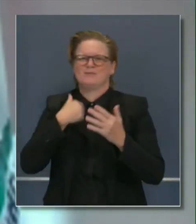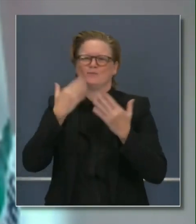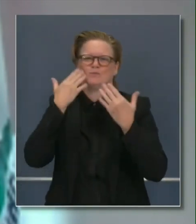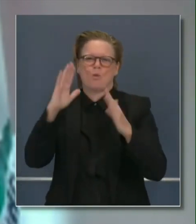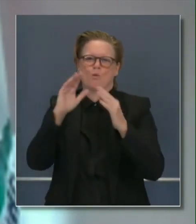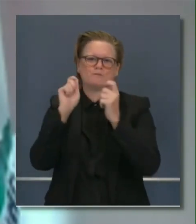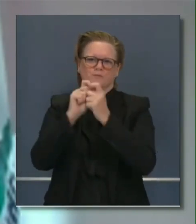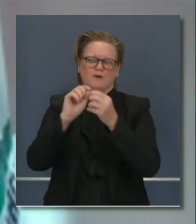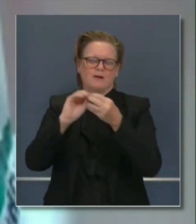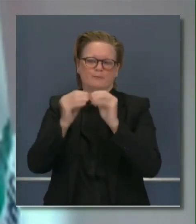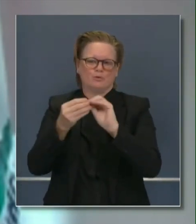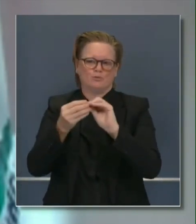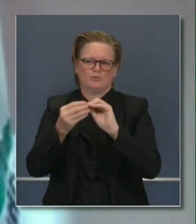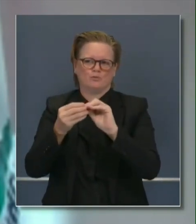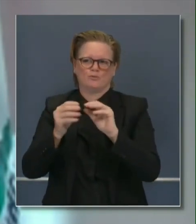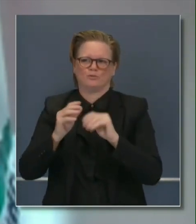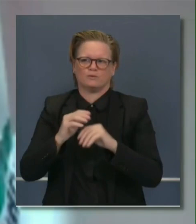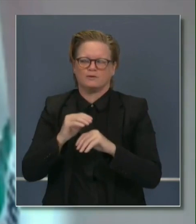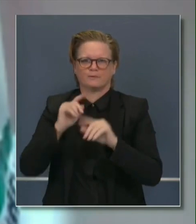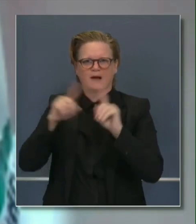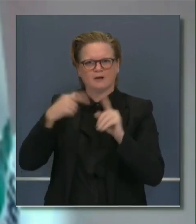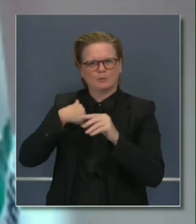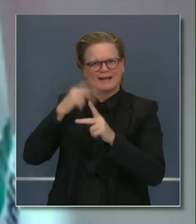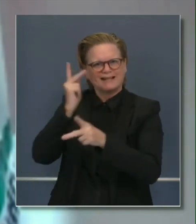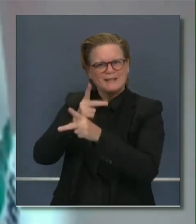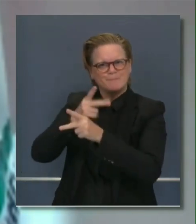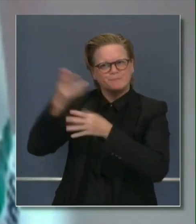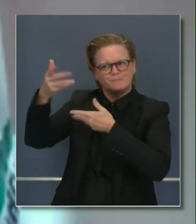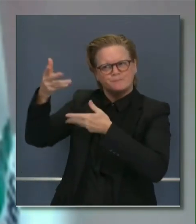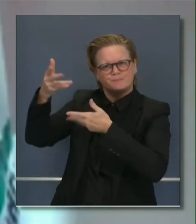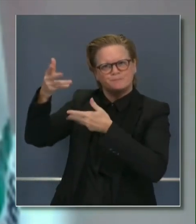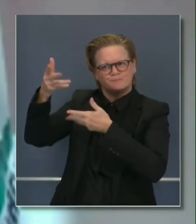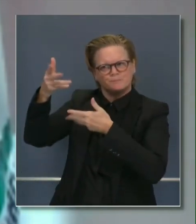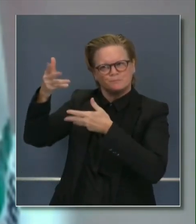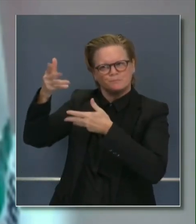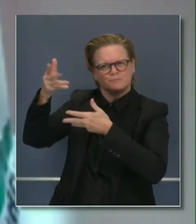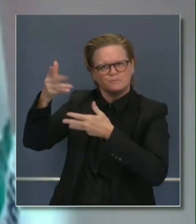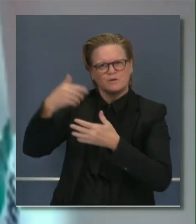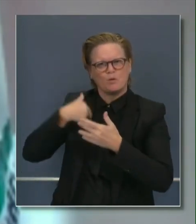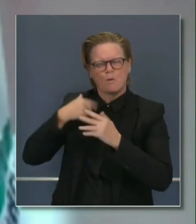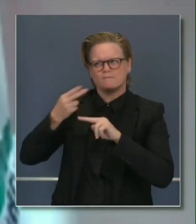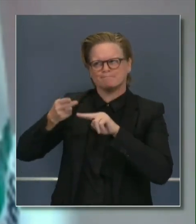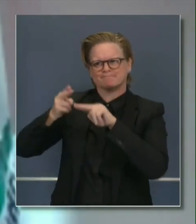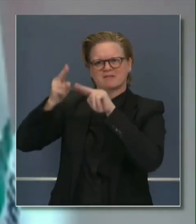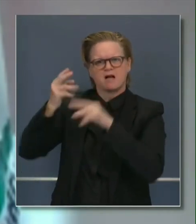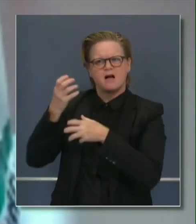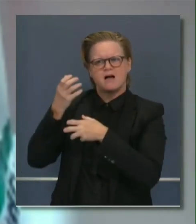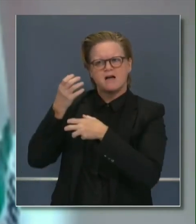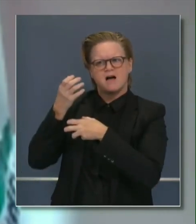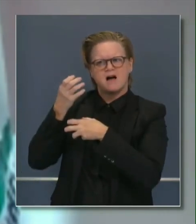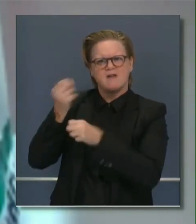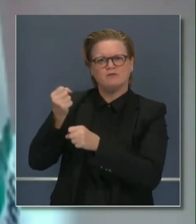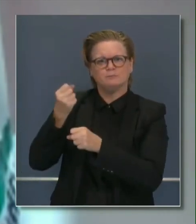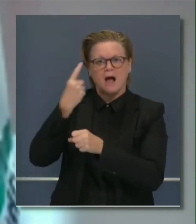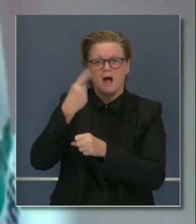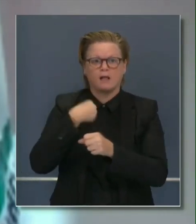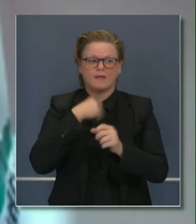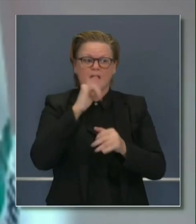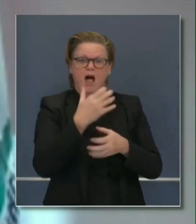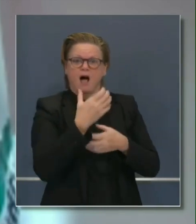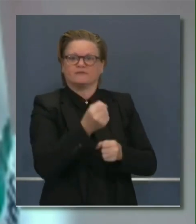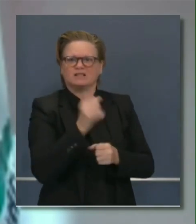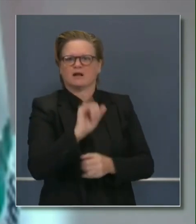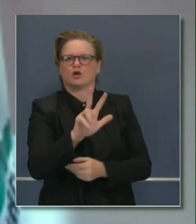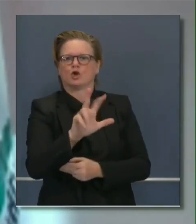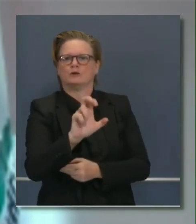in constant communication trying to build up confidence like we do have in that 327 number, so that we can anticipate and